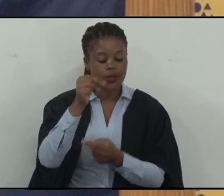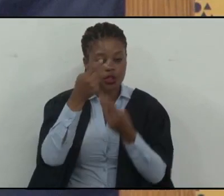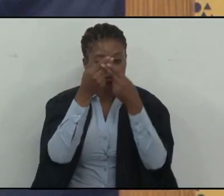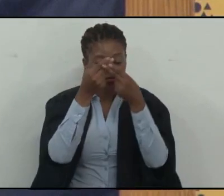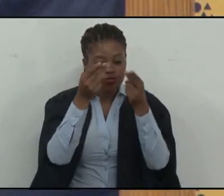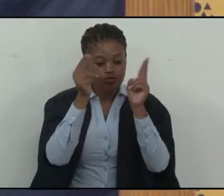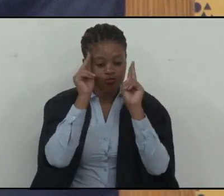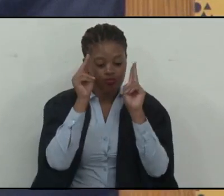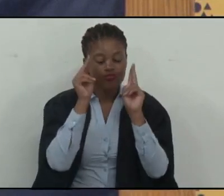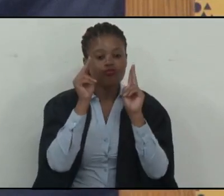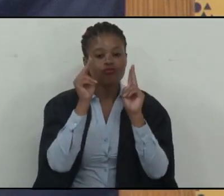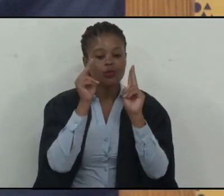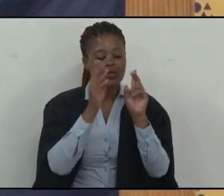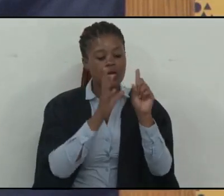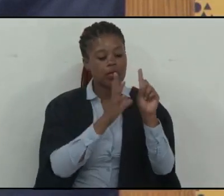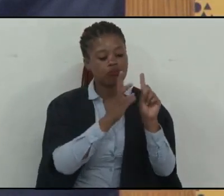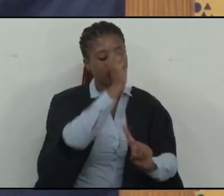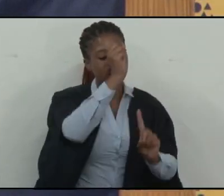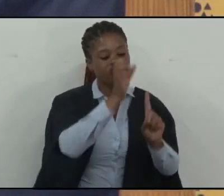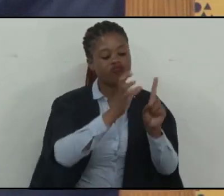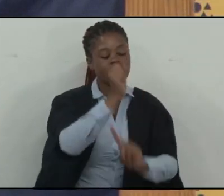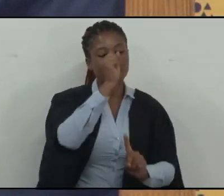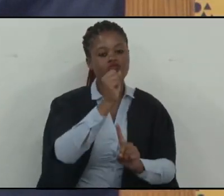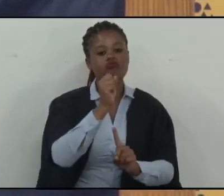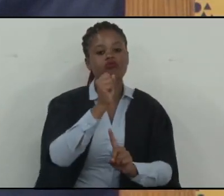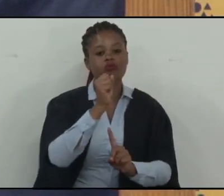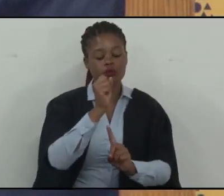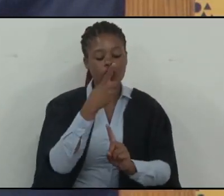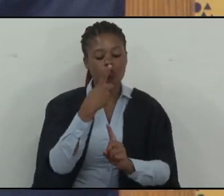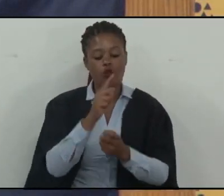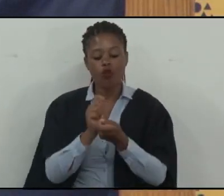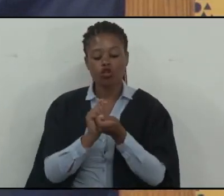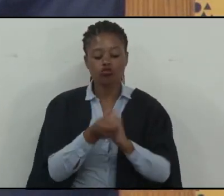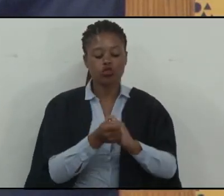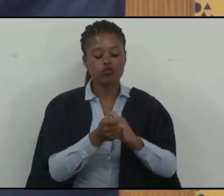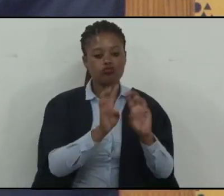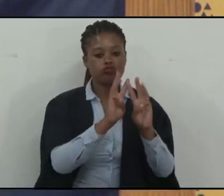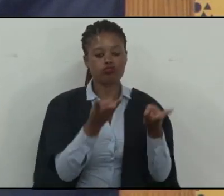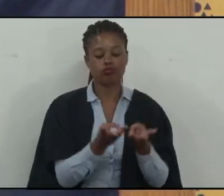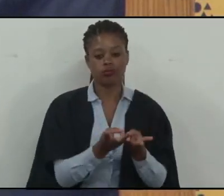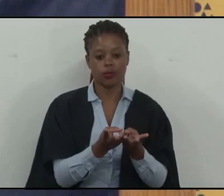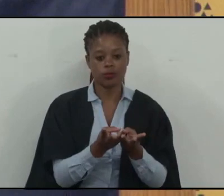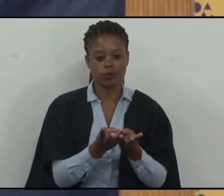University will achieve its ambition of changing the world.